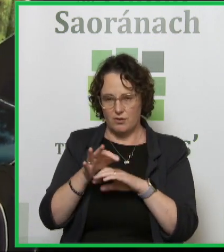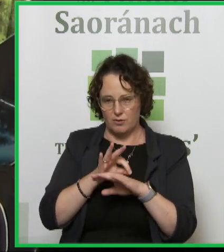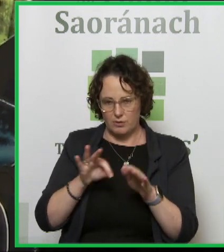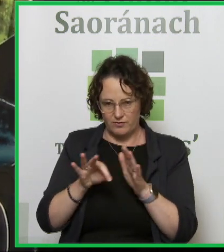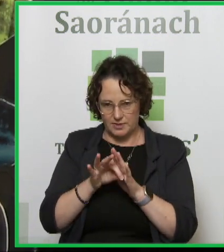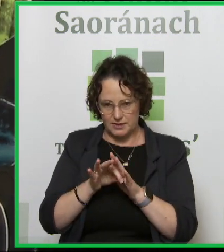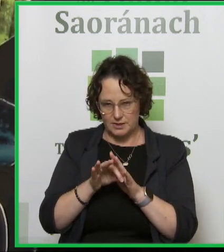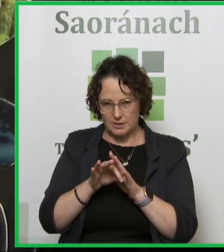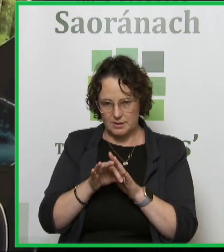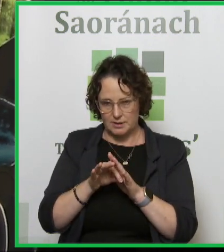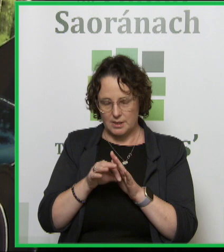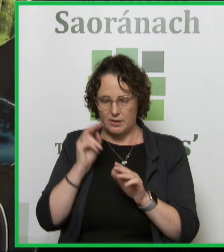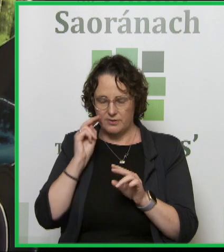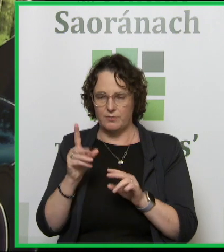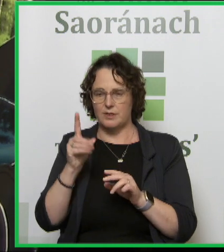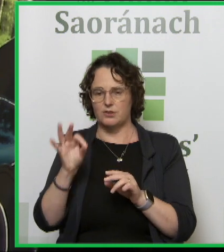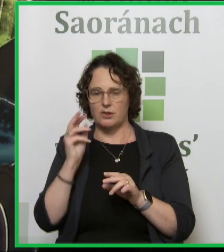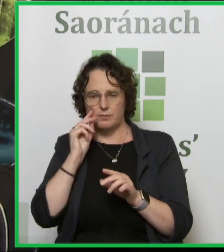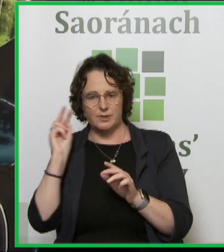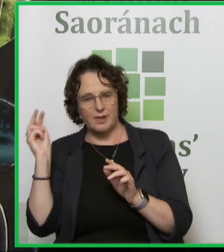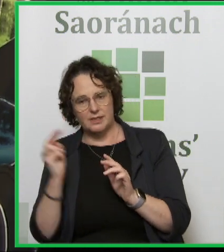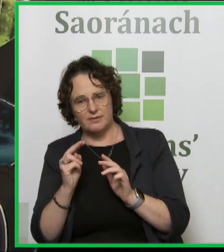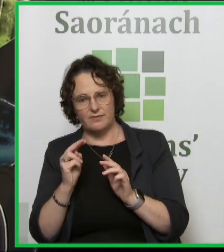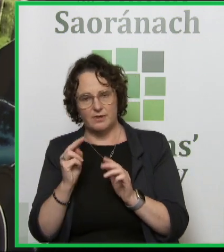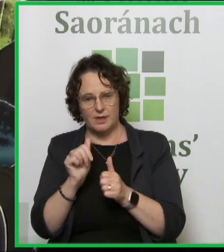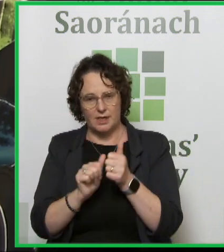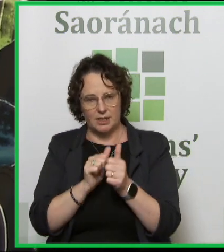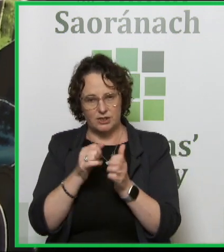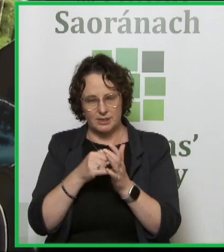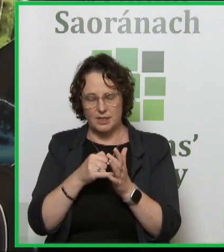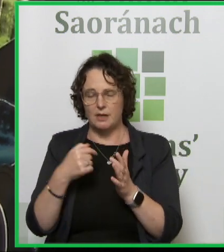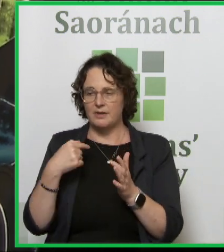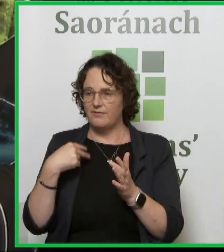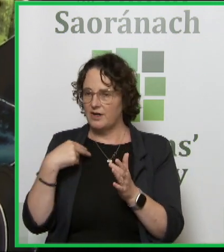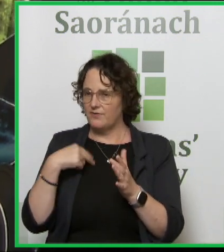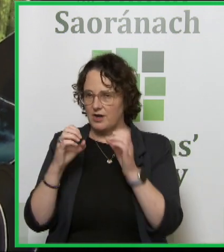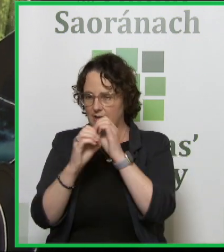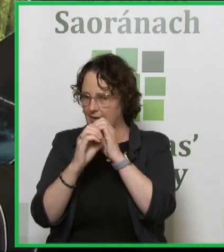drugs perspective and the actions that are there. I would be very clear in